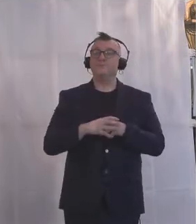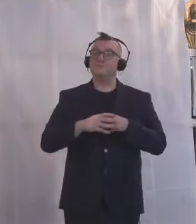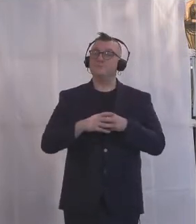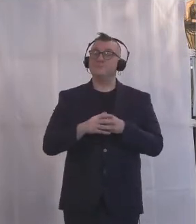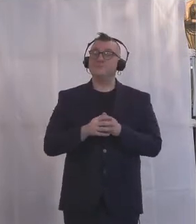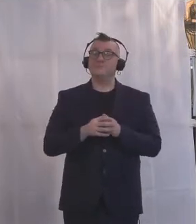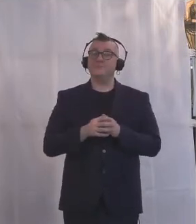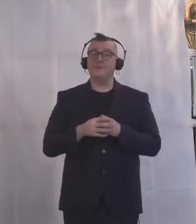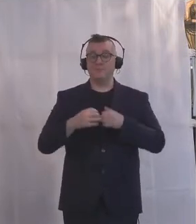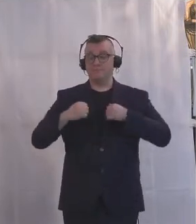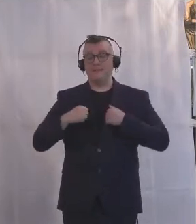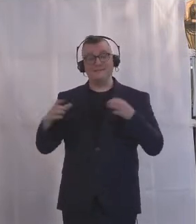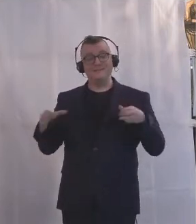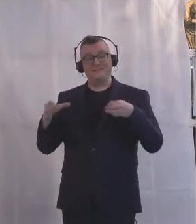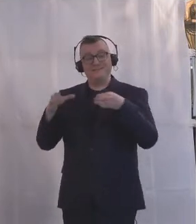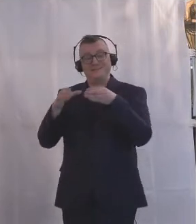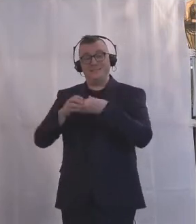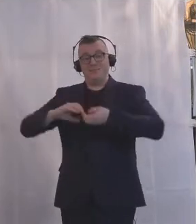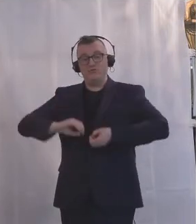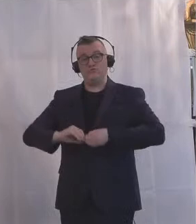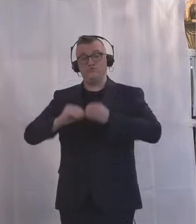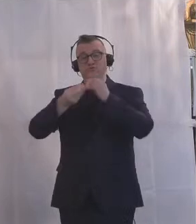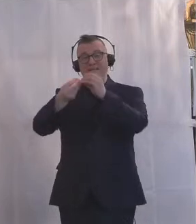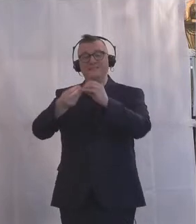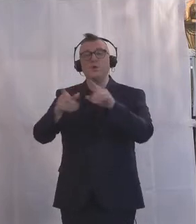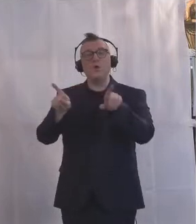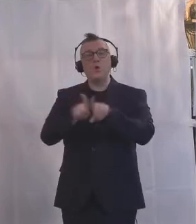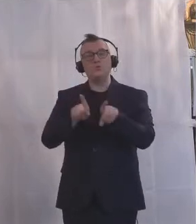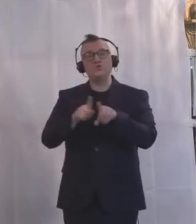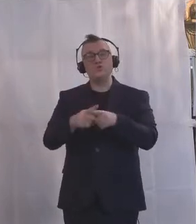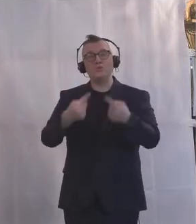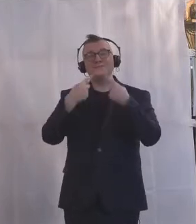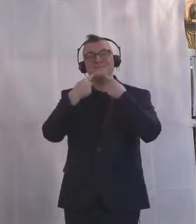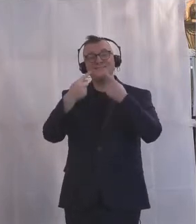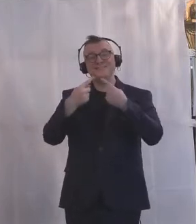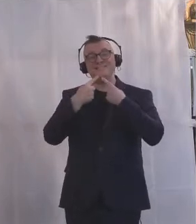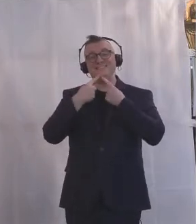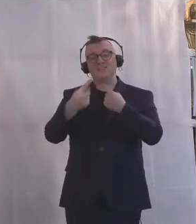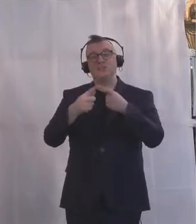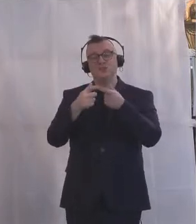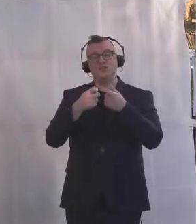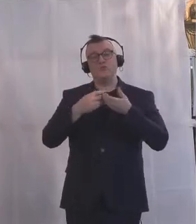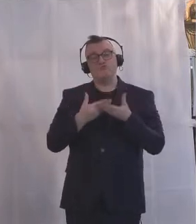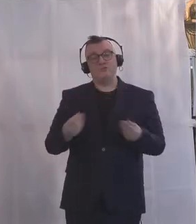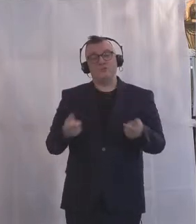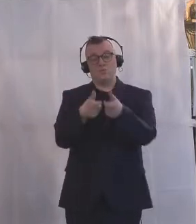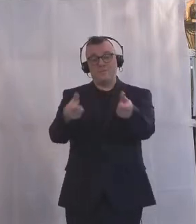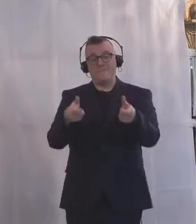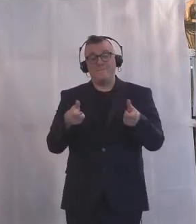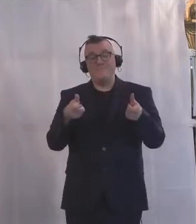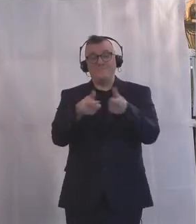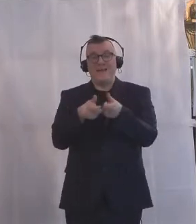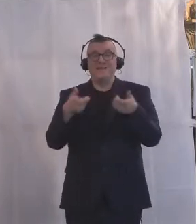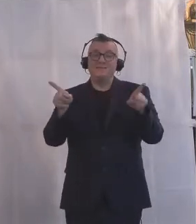developed a teacher training resource packs. So